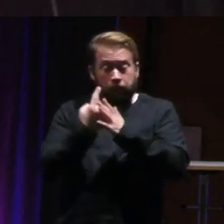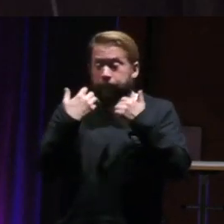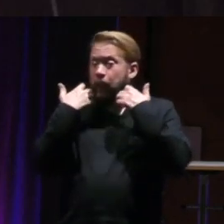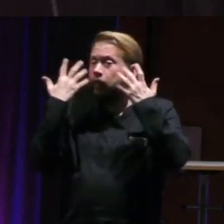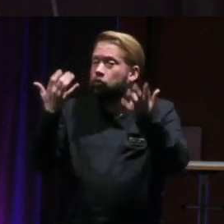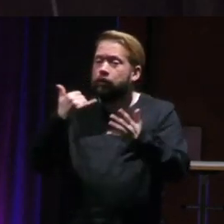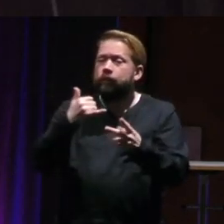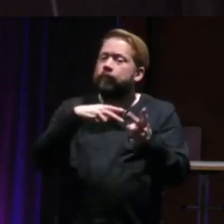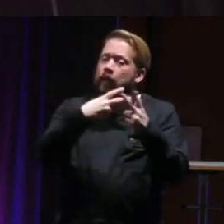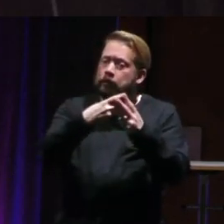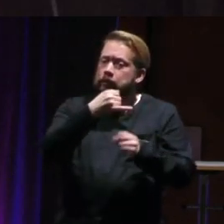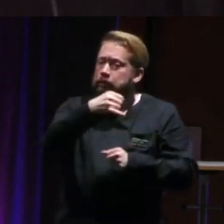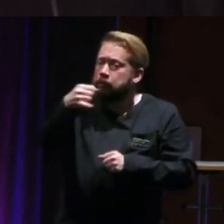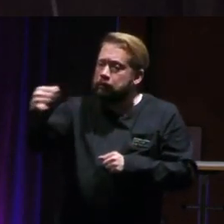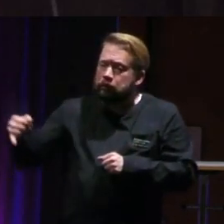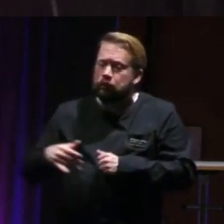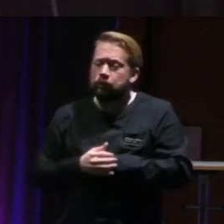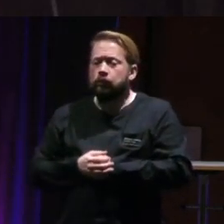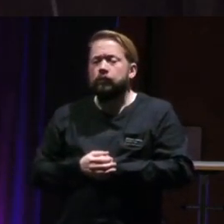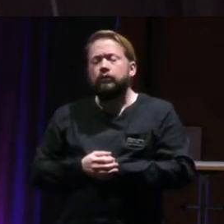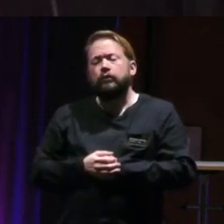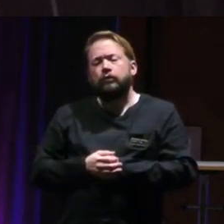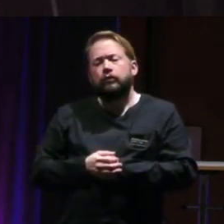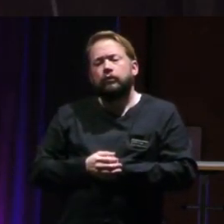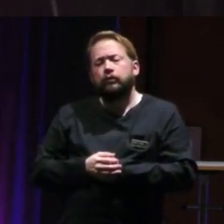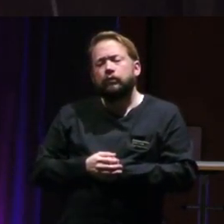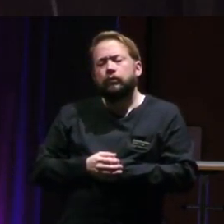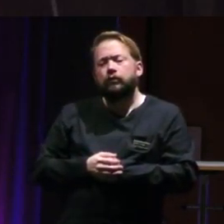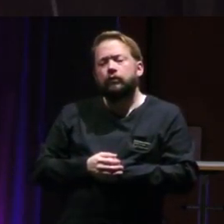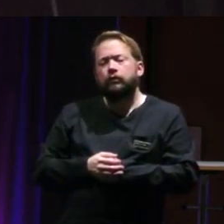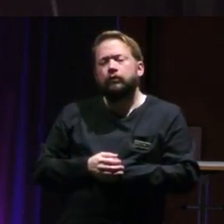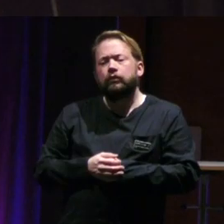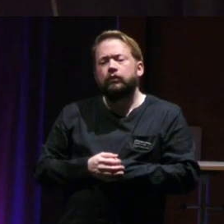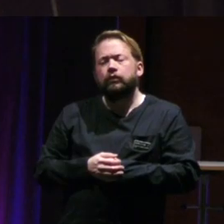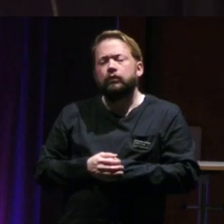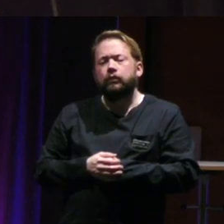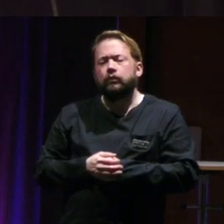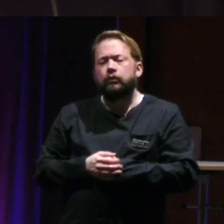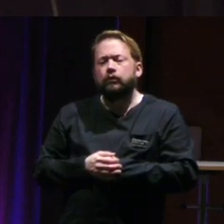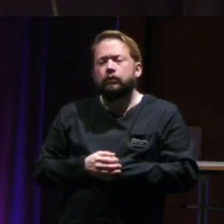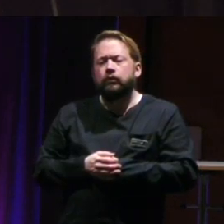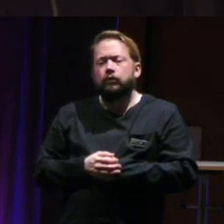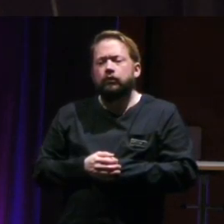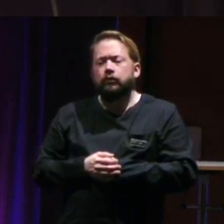to save even one human life, you should do it. And